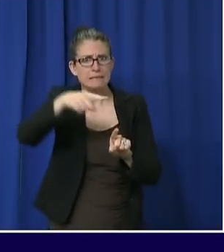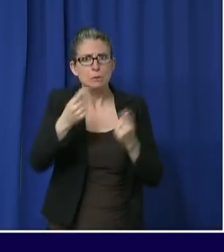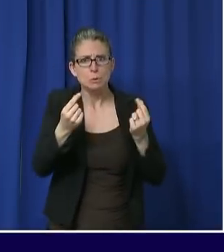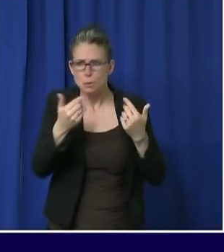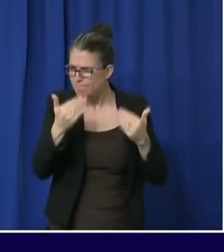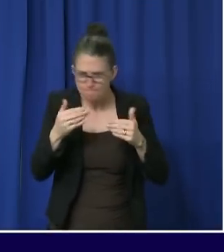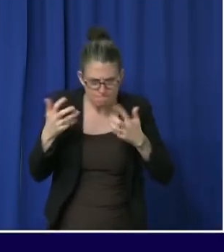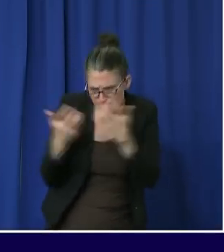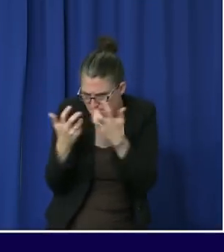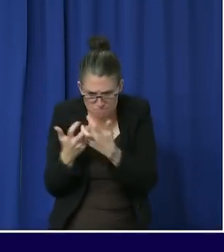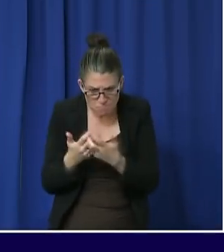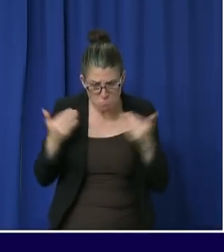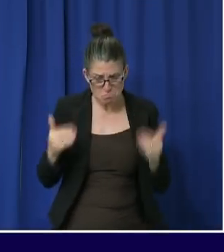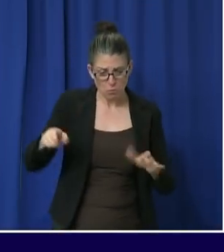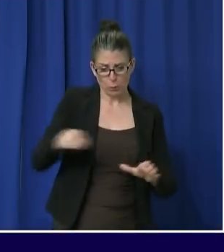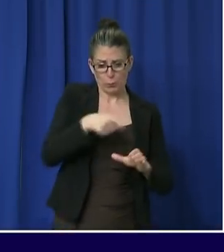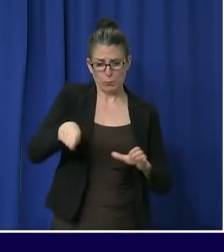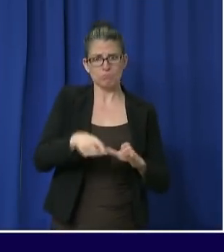Prime Robotics Group,